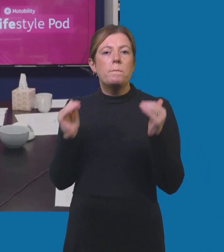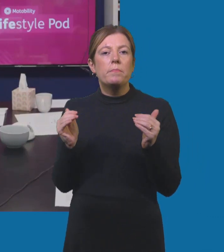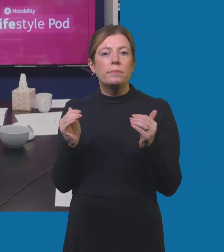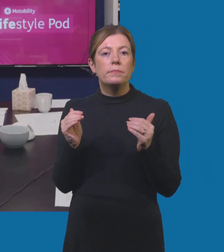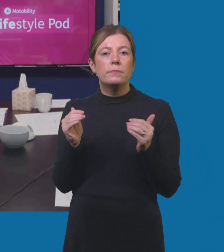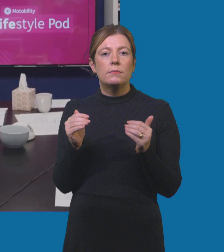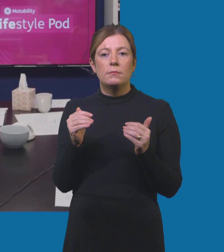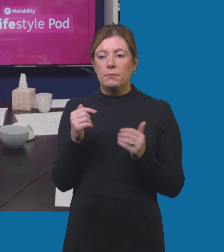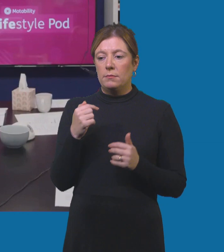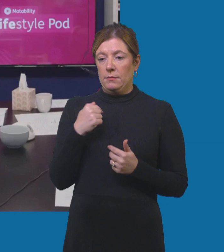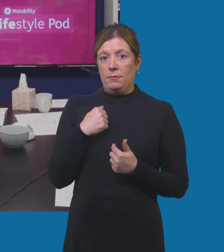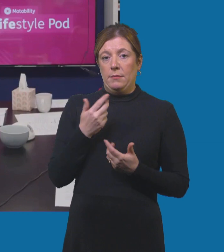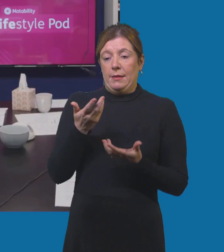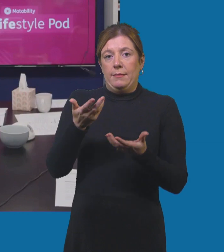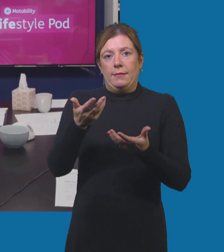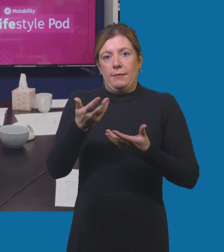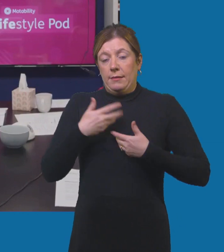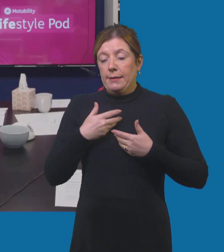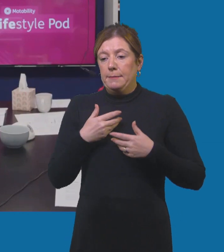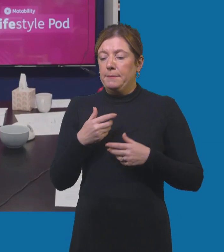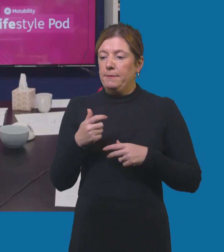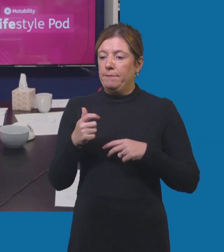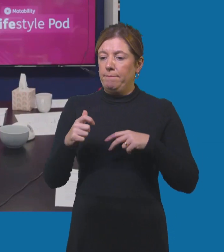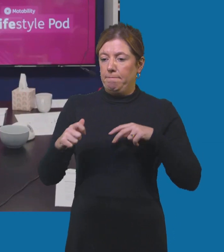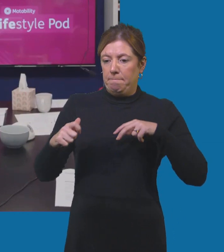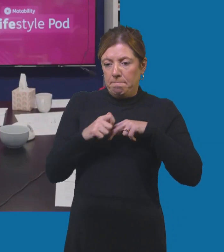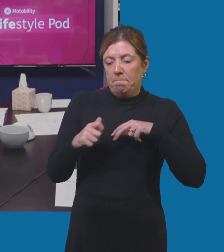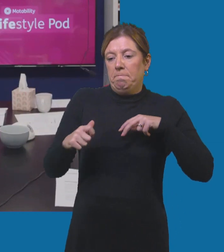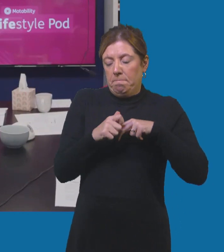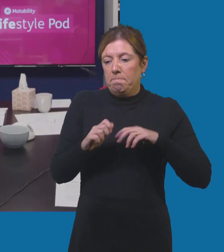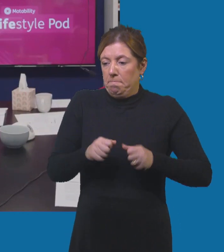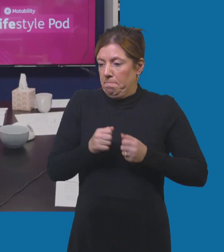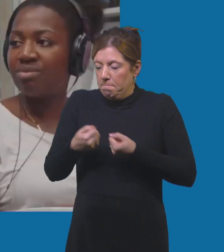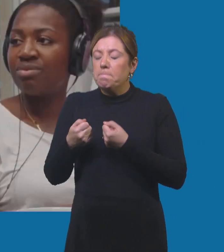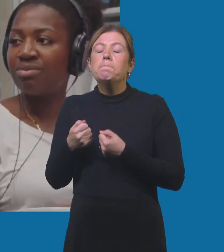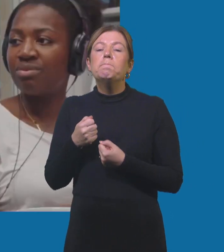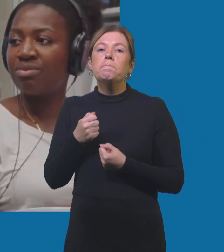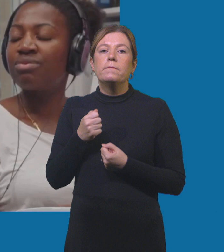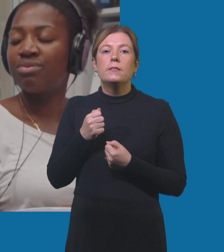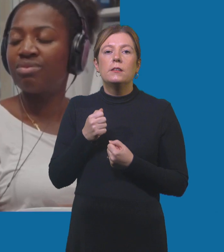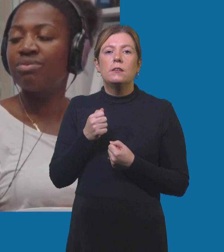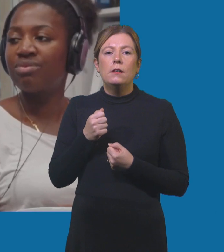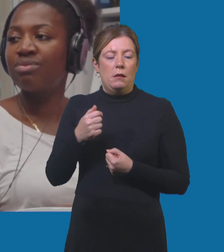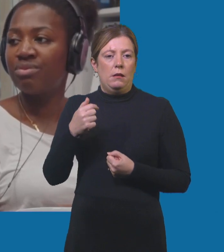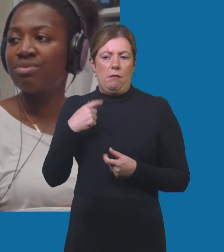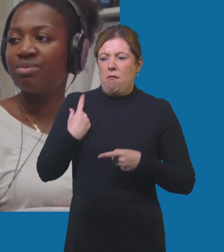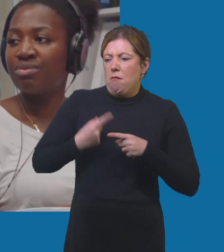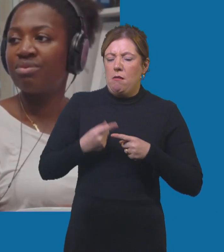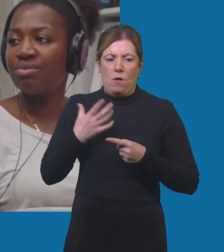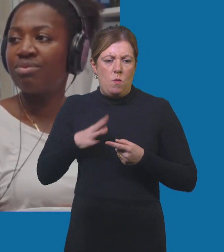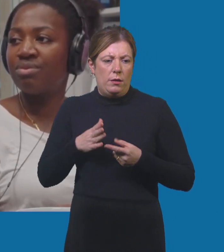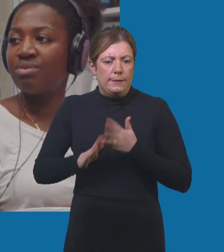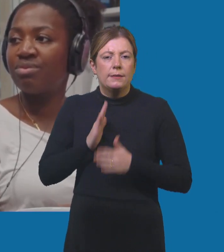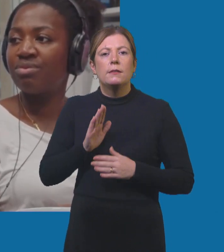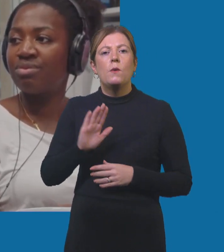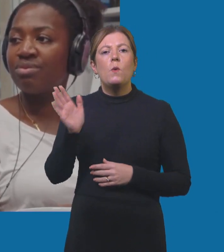use my prosthetics, I had to be very sensible. This was hard for me because I was very, just get it done, just get it done, just get it done. But